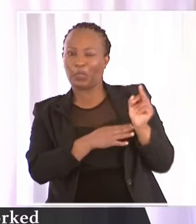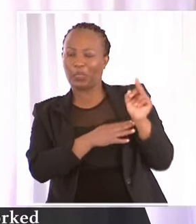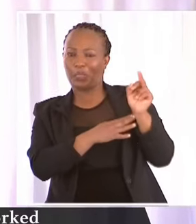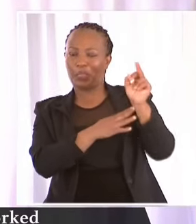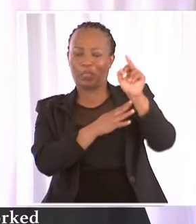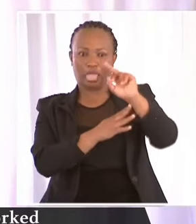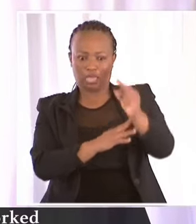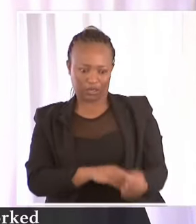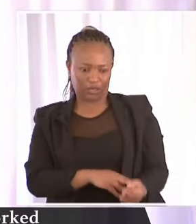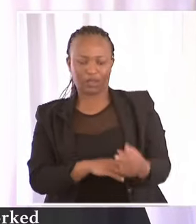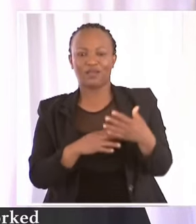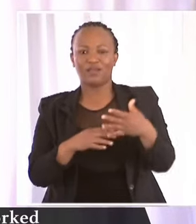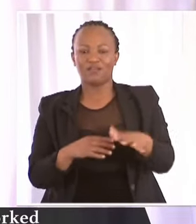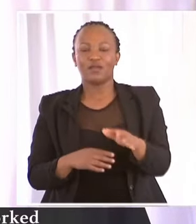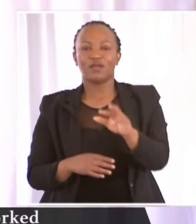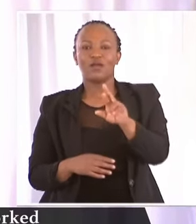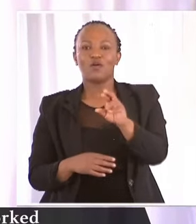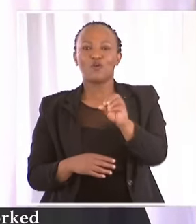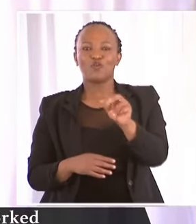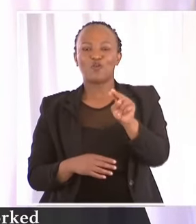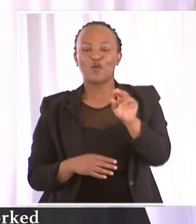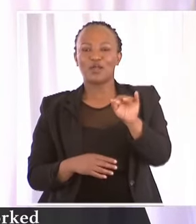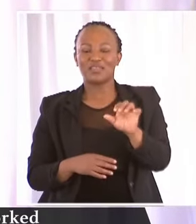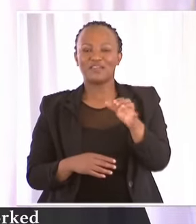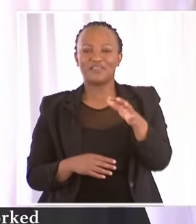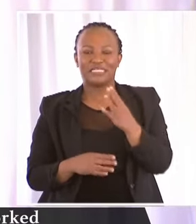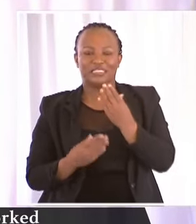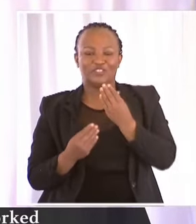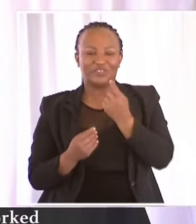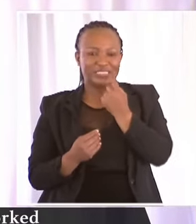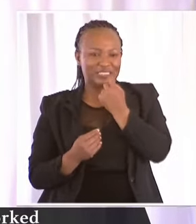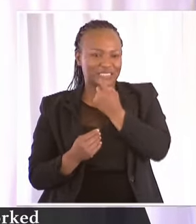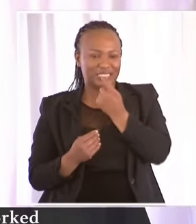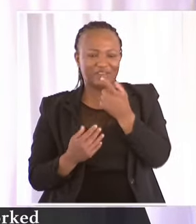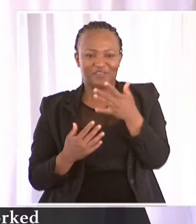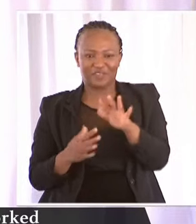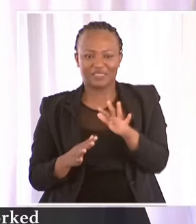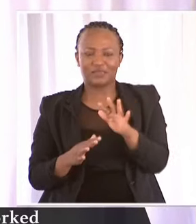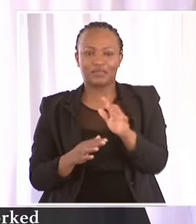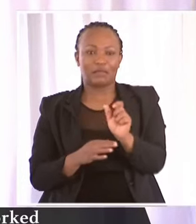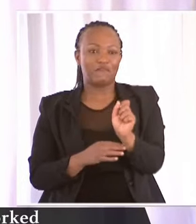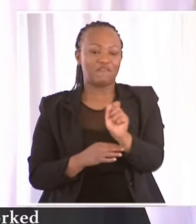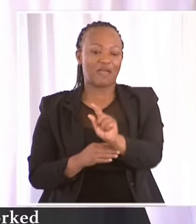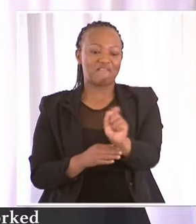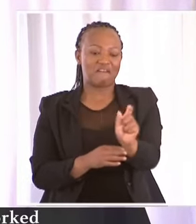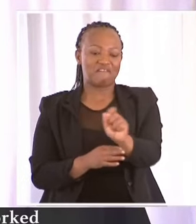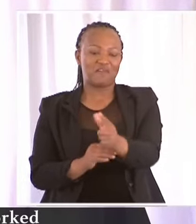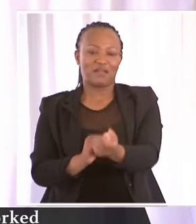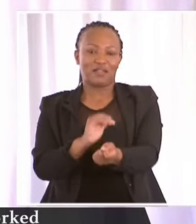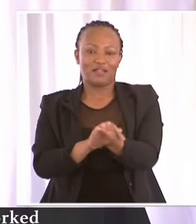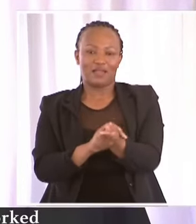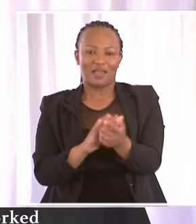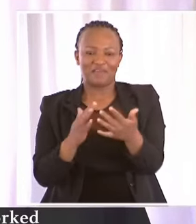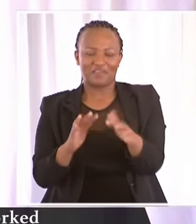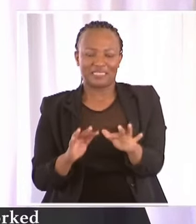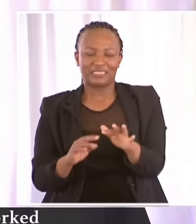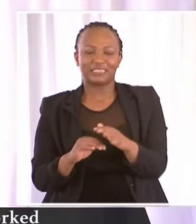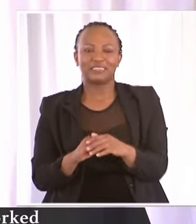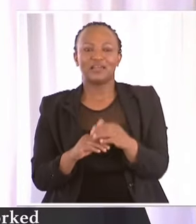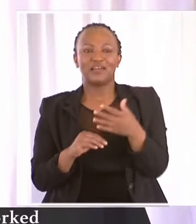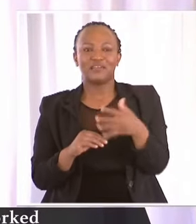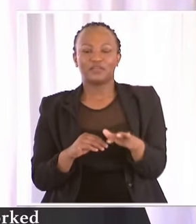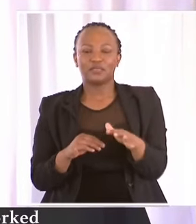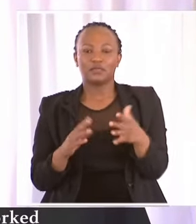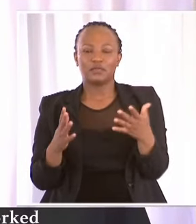with Comrade Ronnie going to have soft tea in a nearby spot where they served